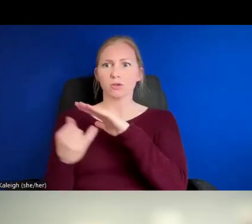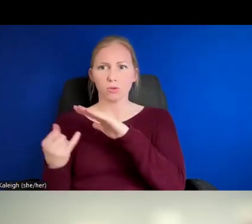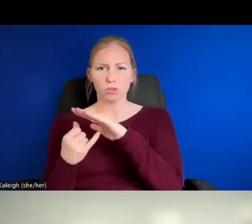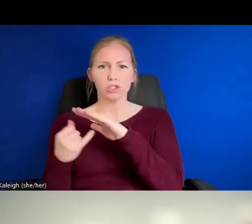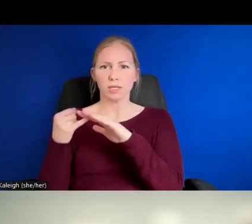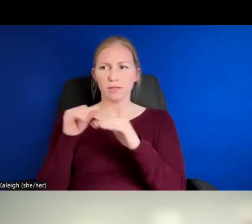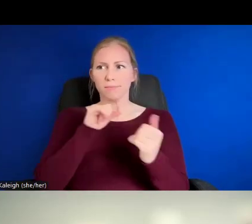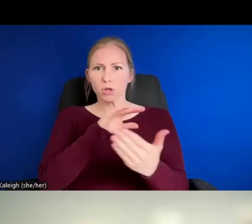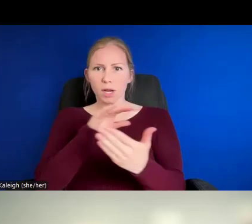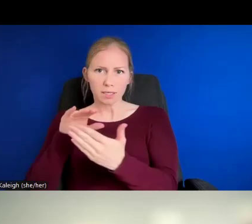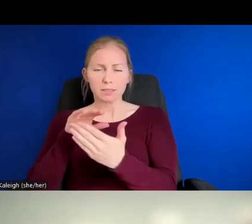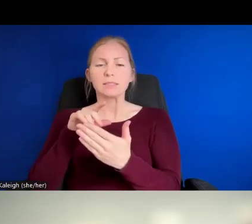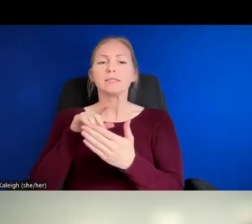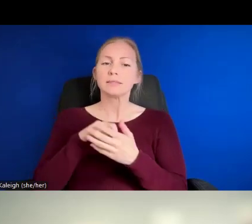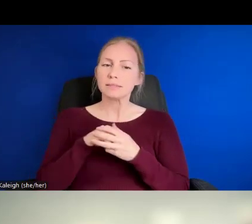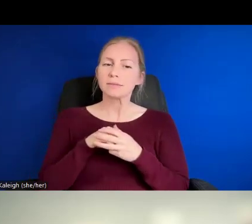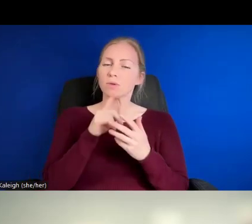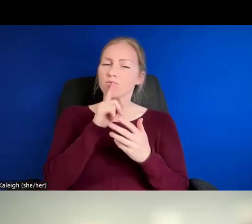want